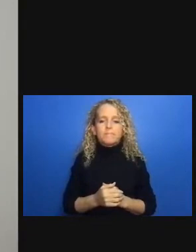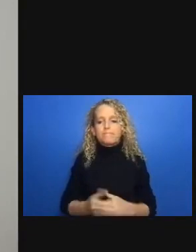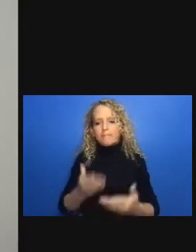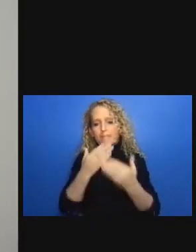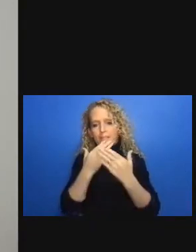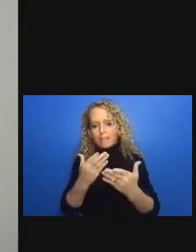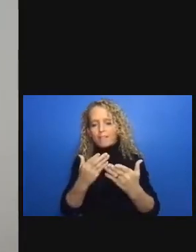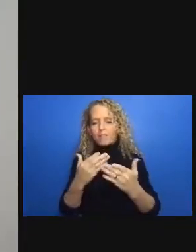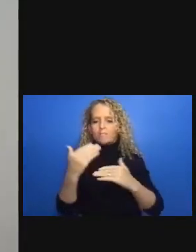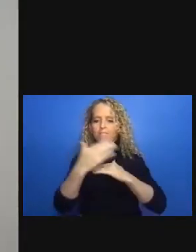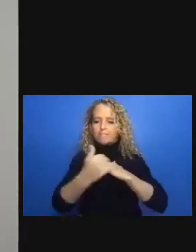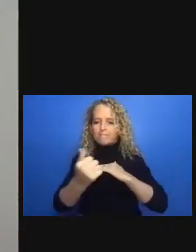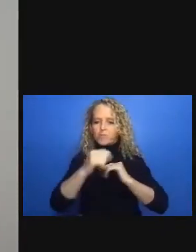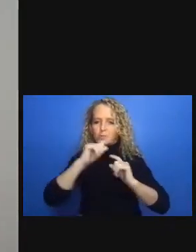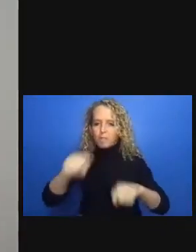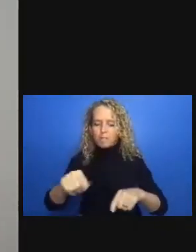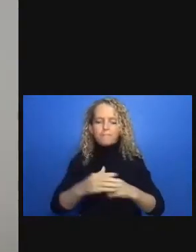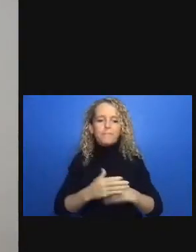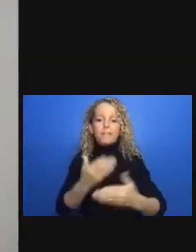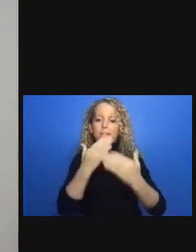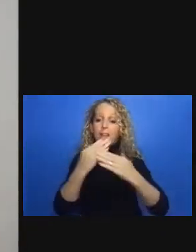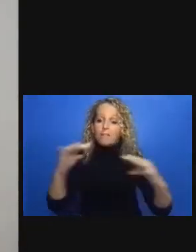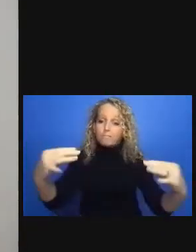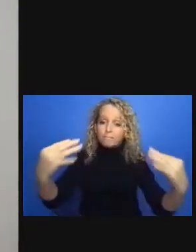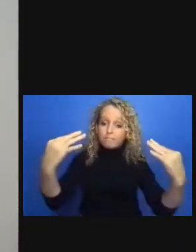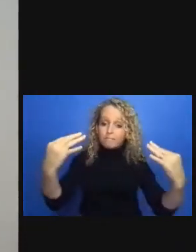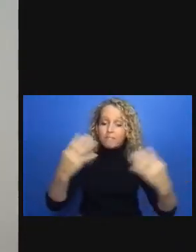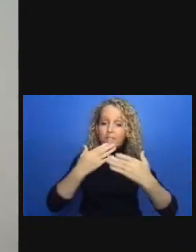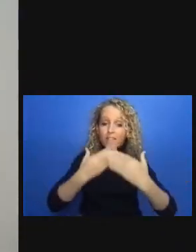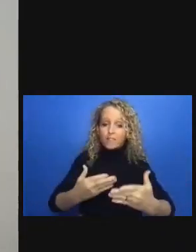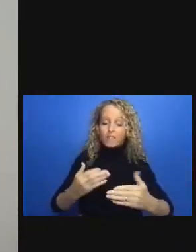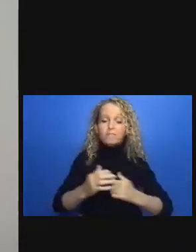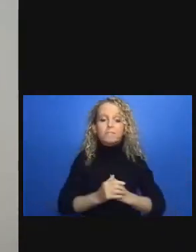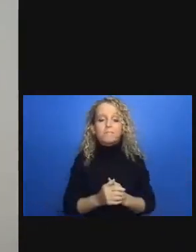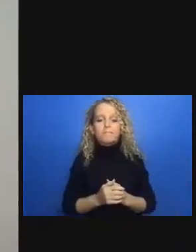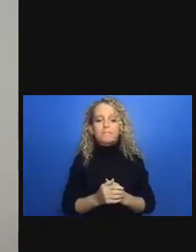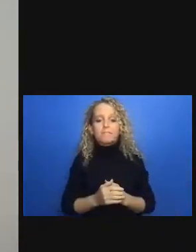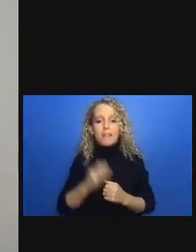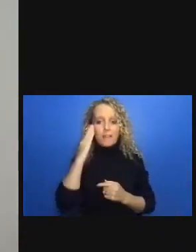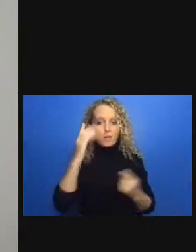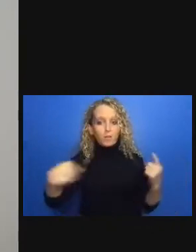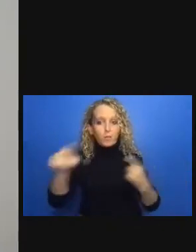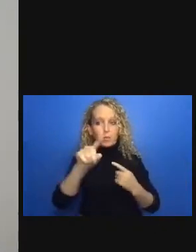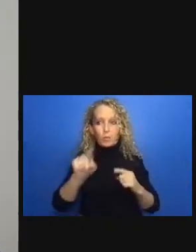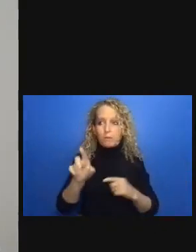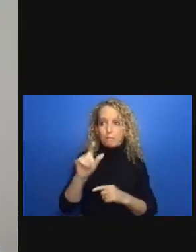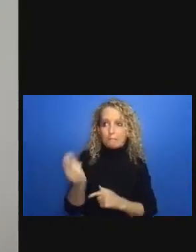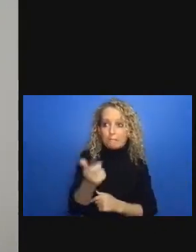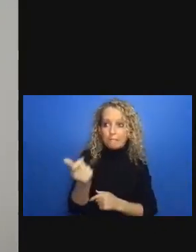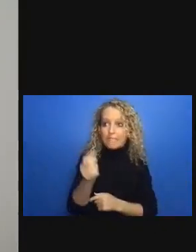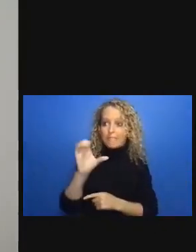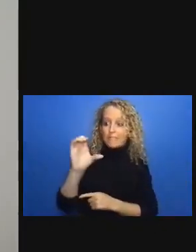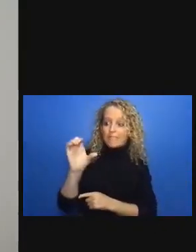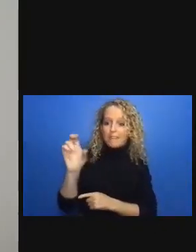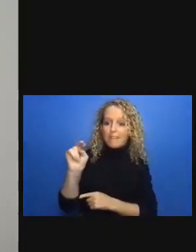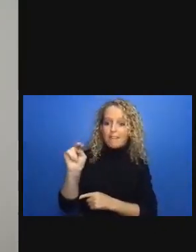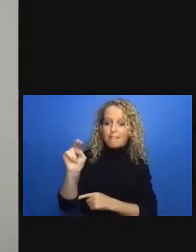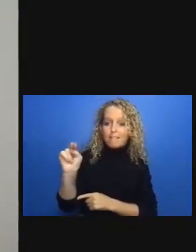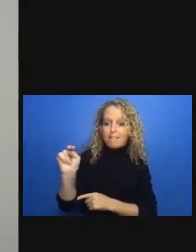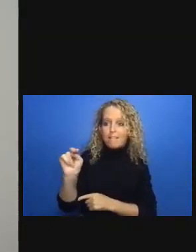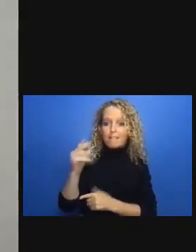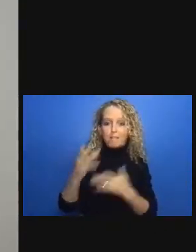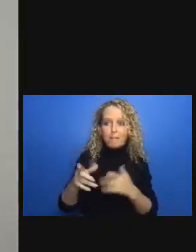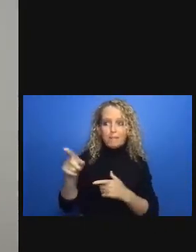the audience for joining us tonight when you could also be watching CNN and maybe have a little more entertainment happening there,